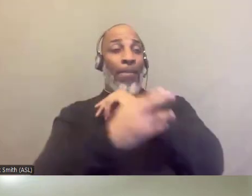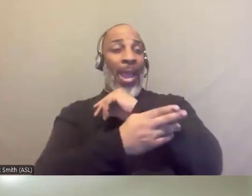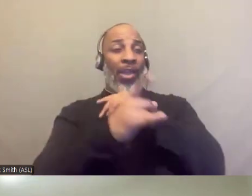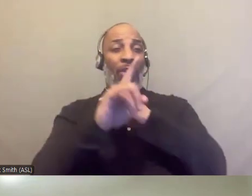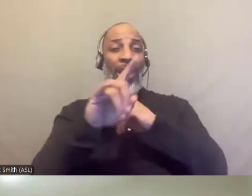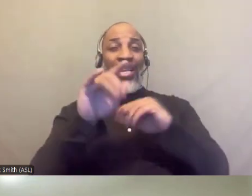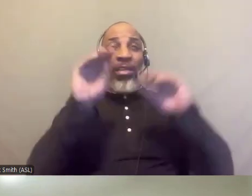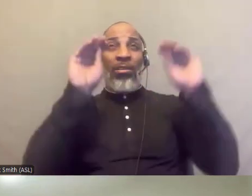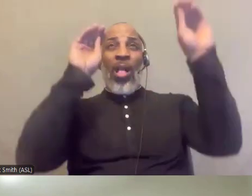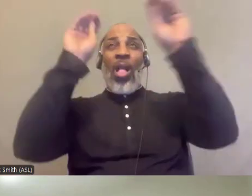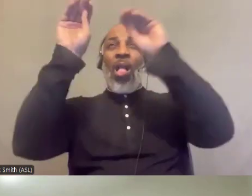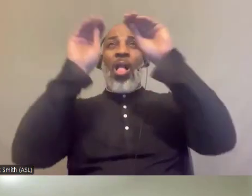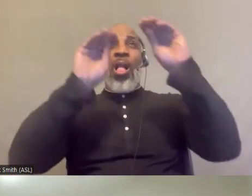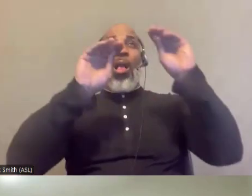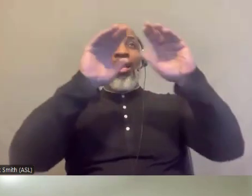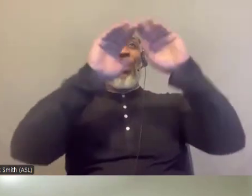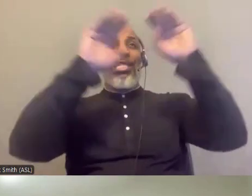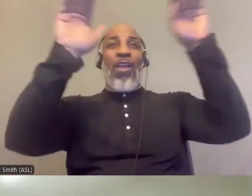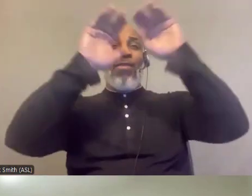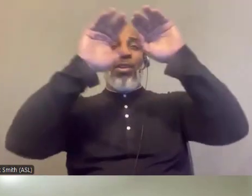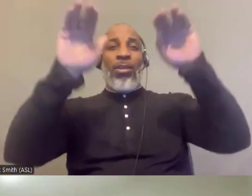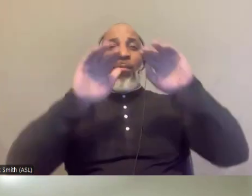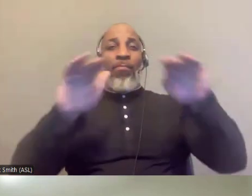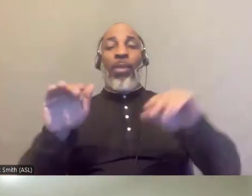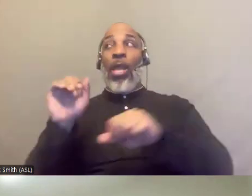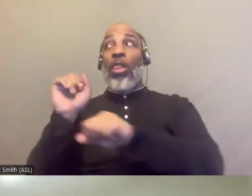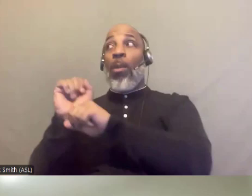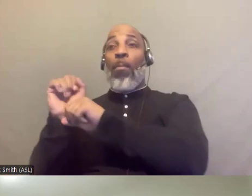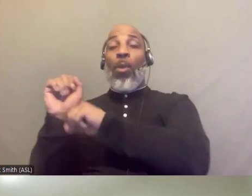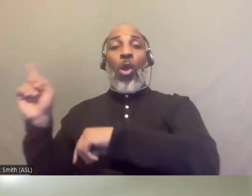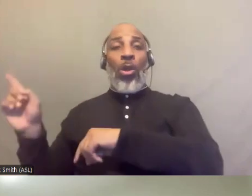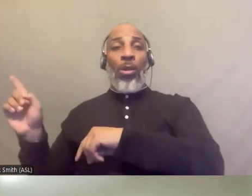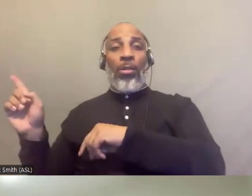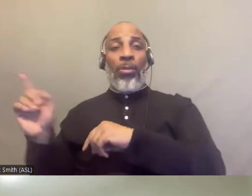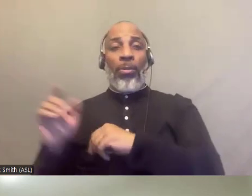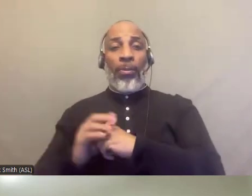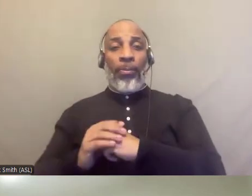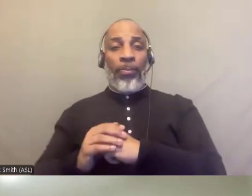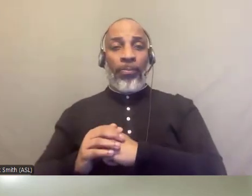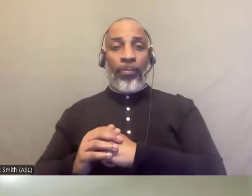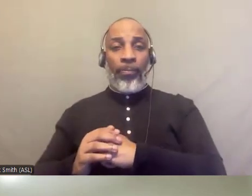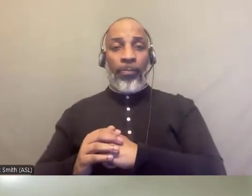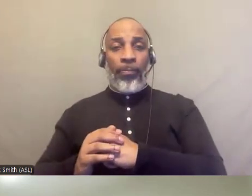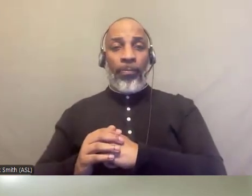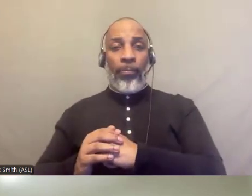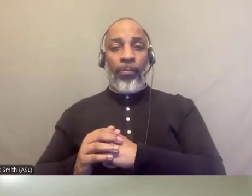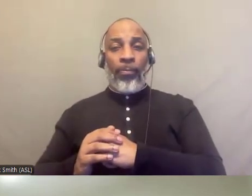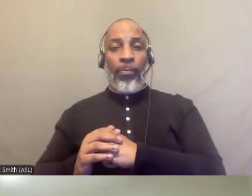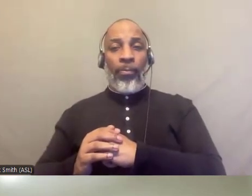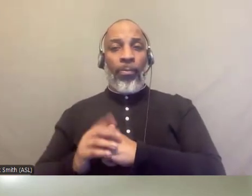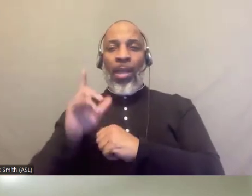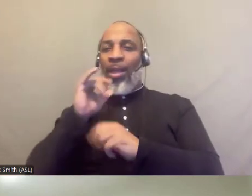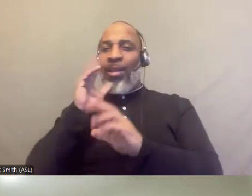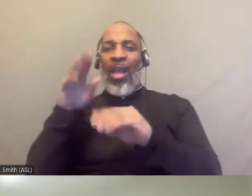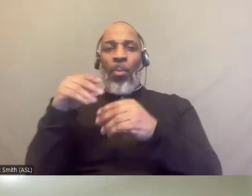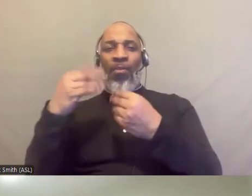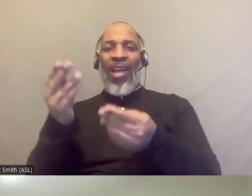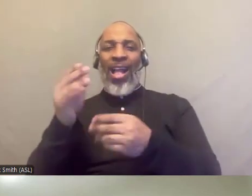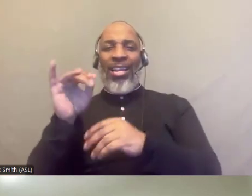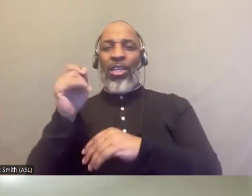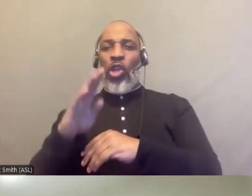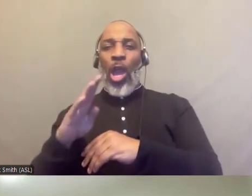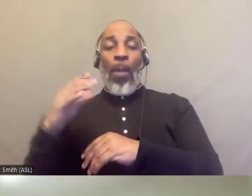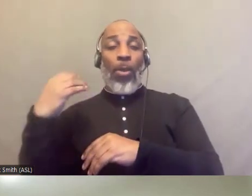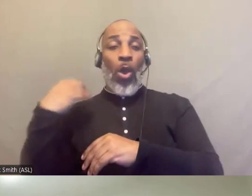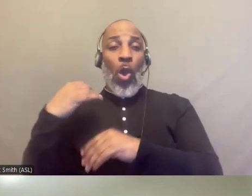stocker, and the employer in that instance was um, not providing the job coach. It was a third